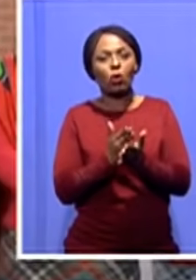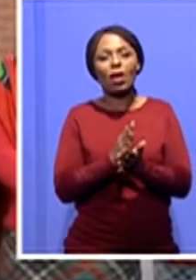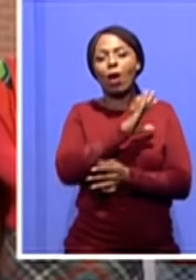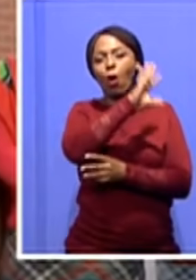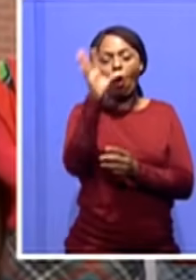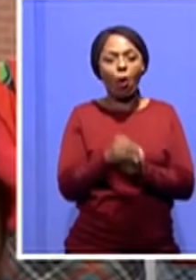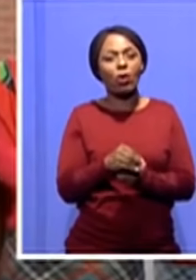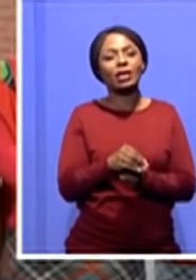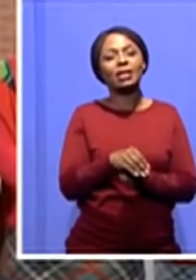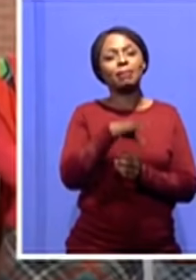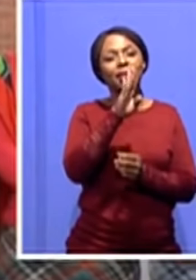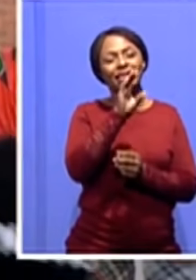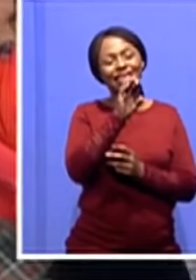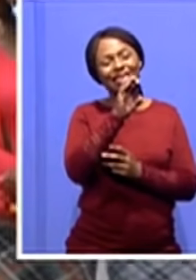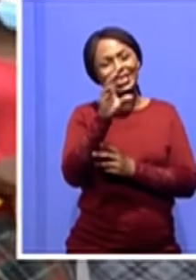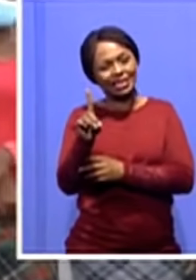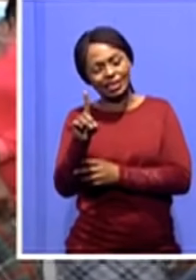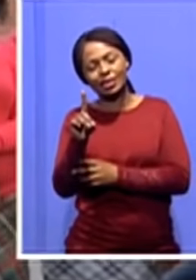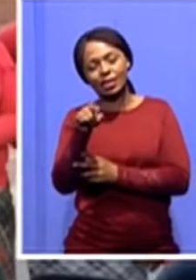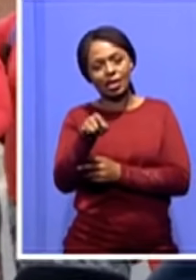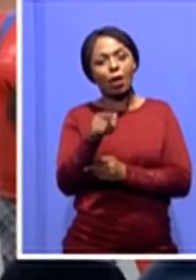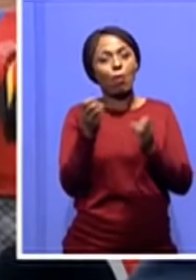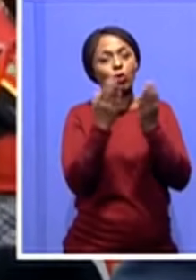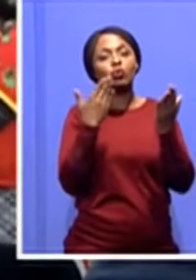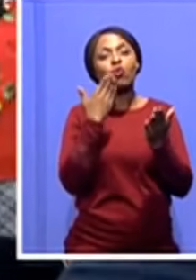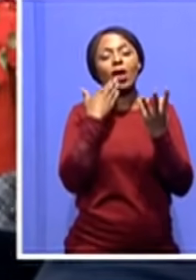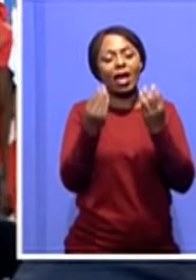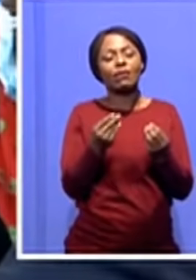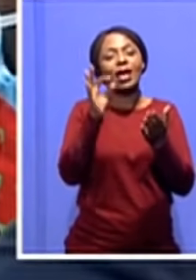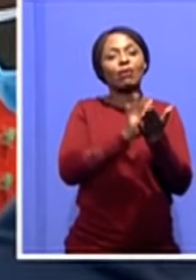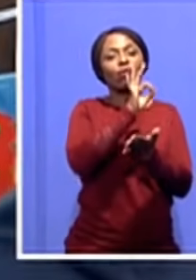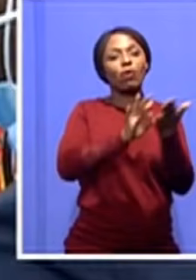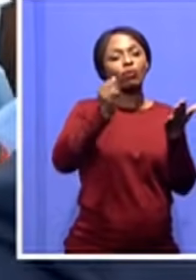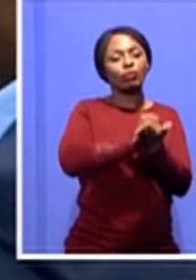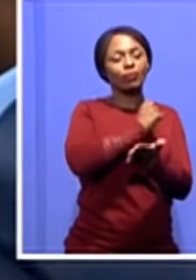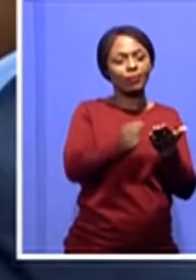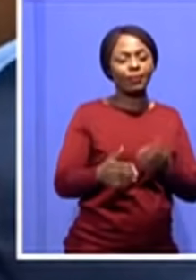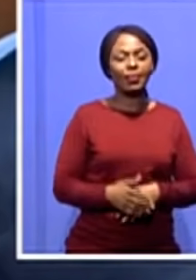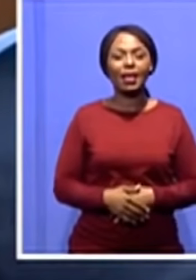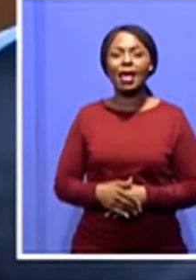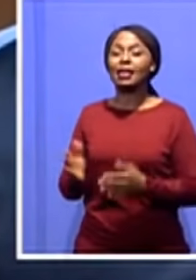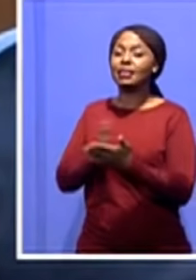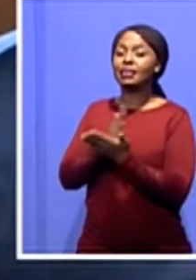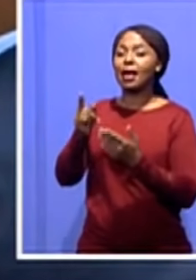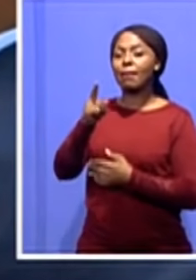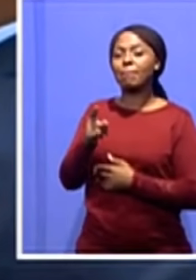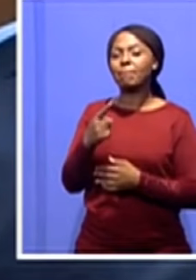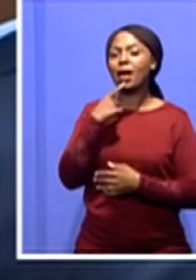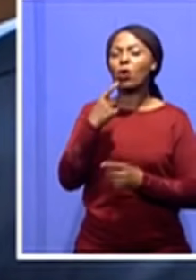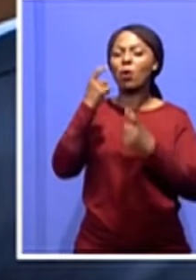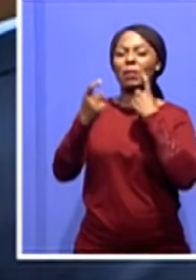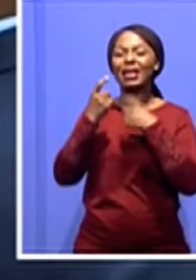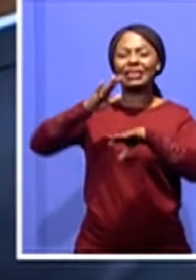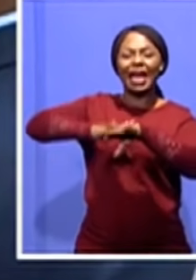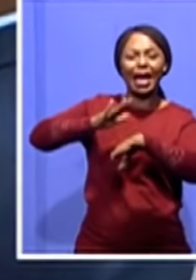large voter registration. Well, some political parties have been complaining about the issue of the time. I mean, we are now a couple of